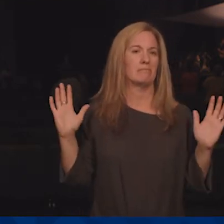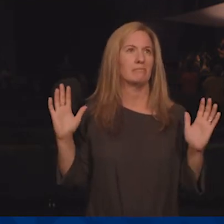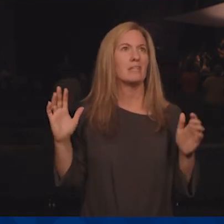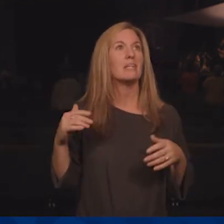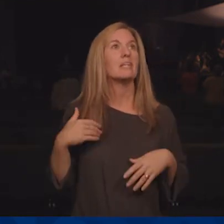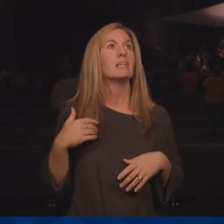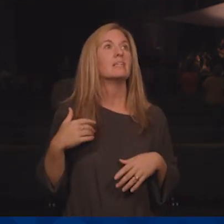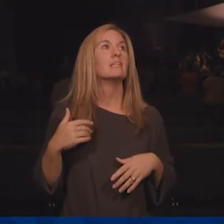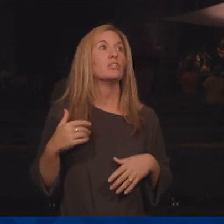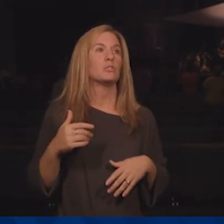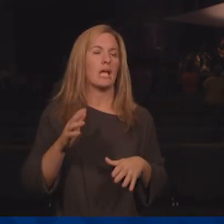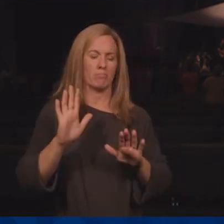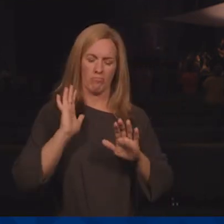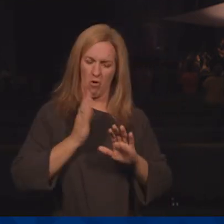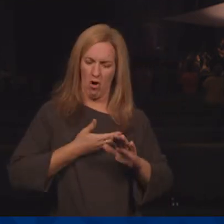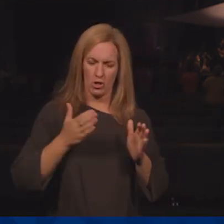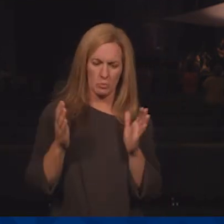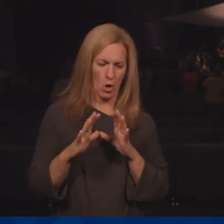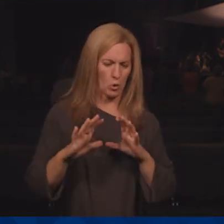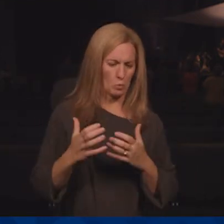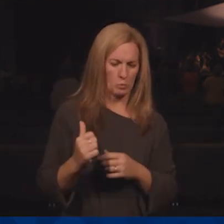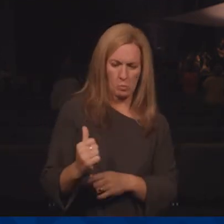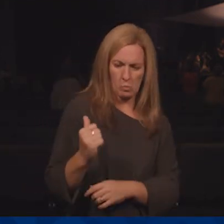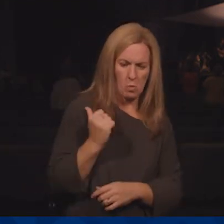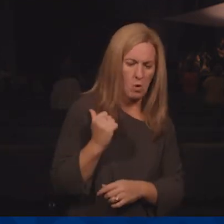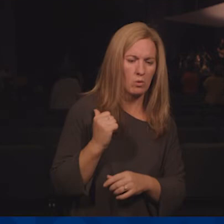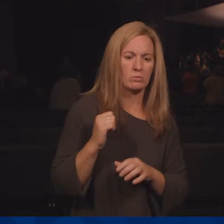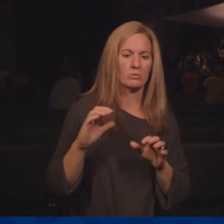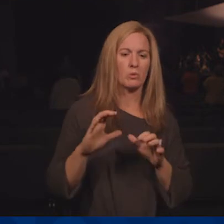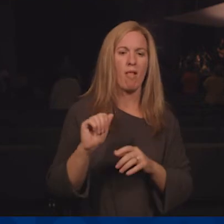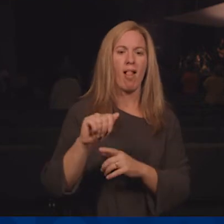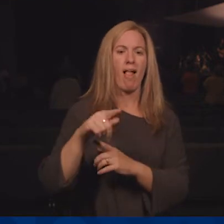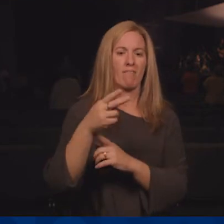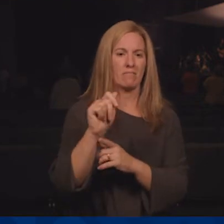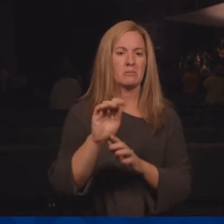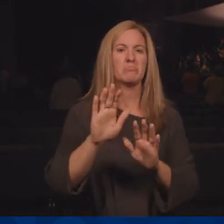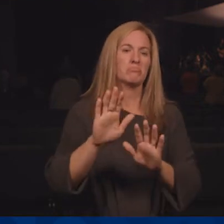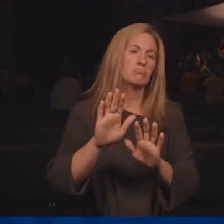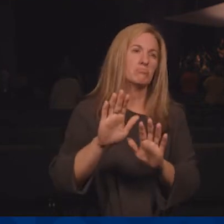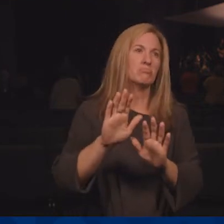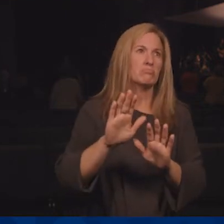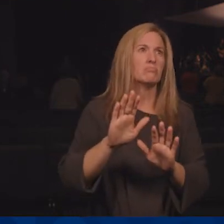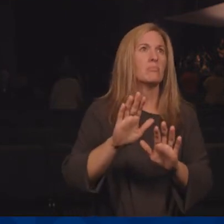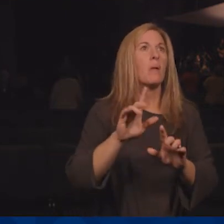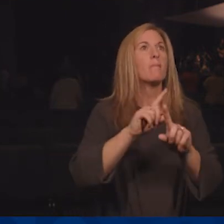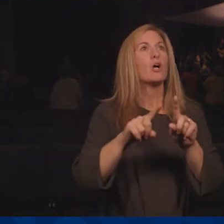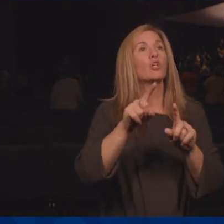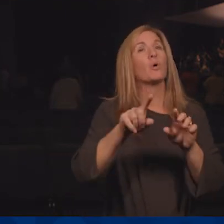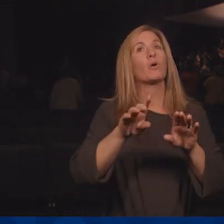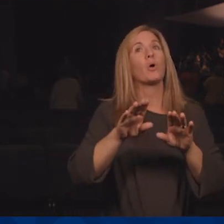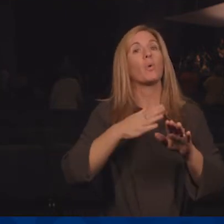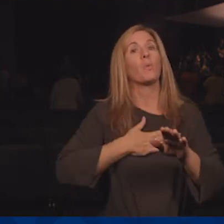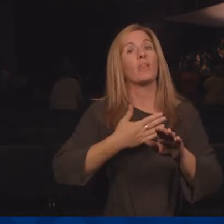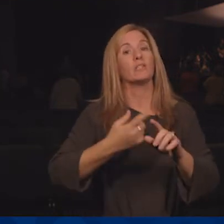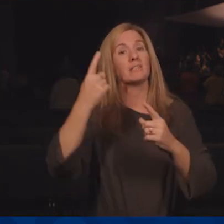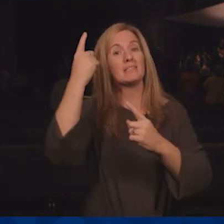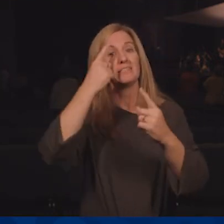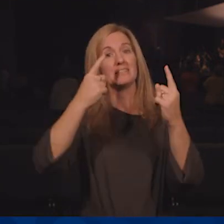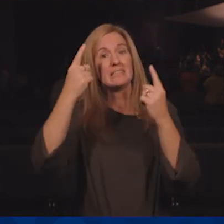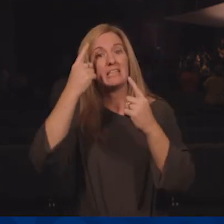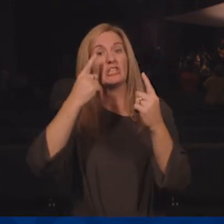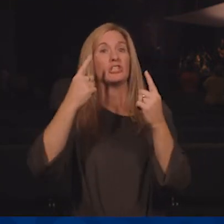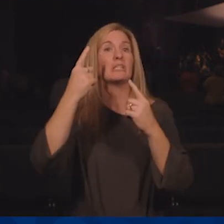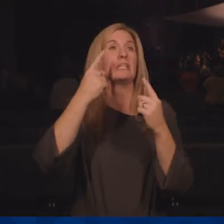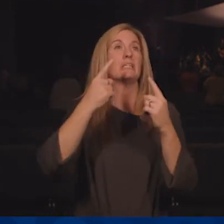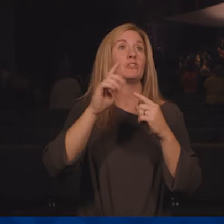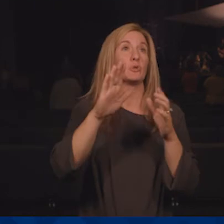not doing Alpha, but you're like at least open to considering transforming your small group into Alpha for